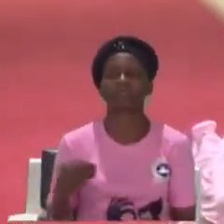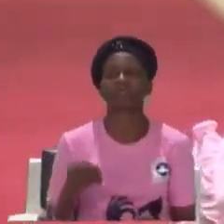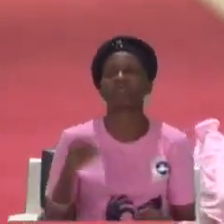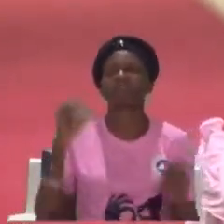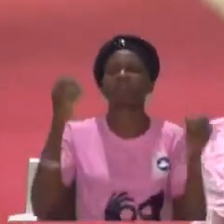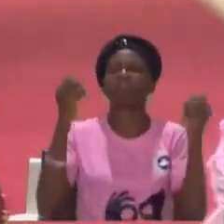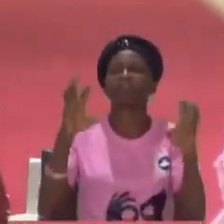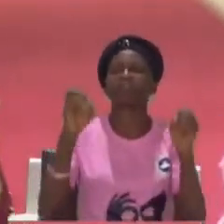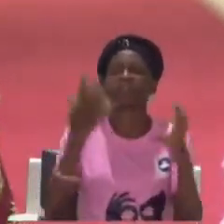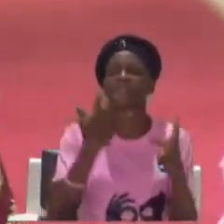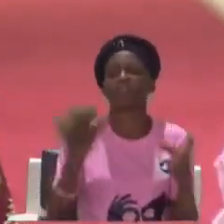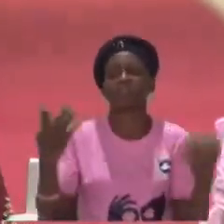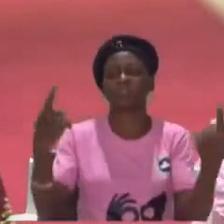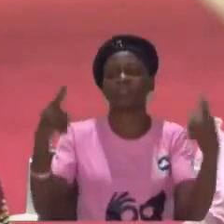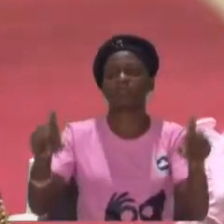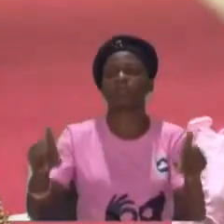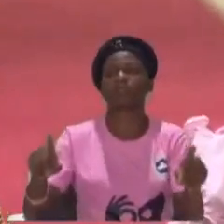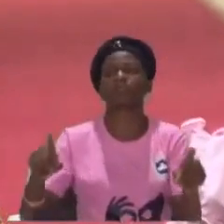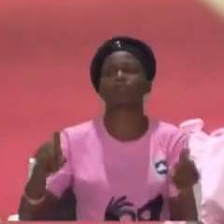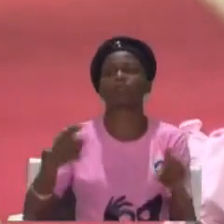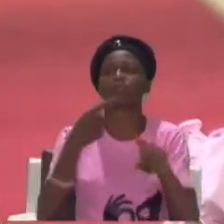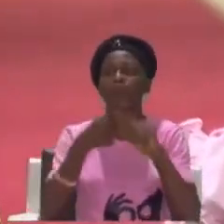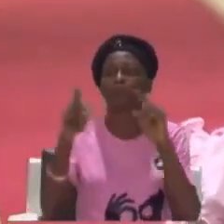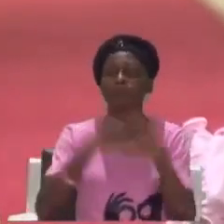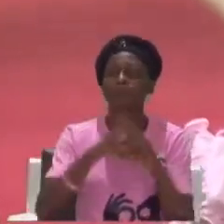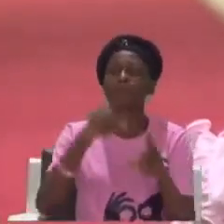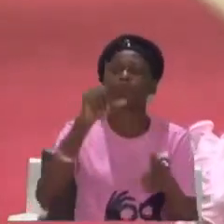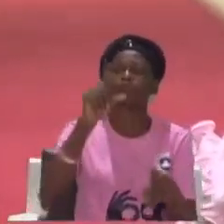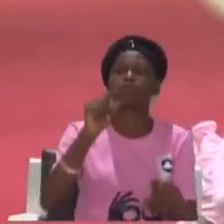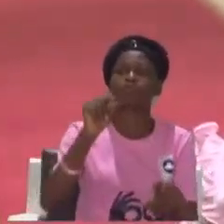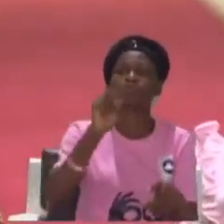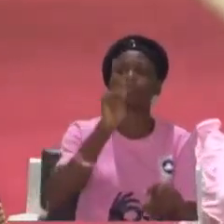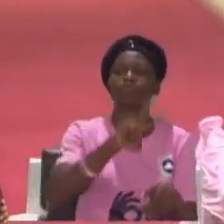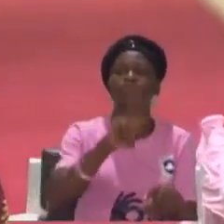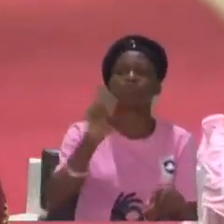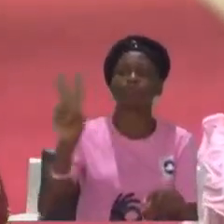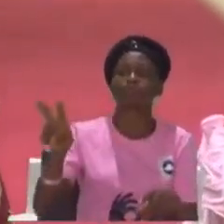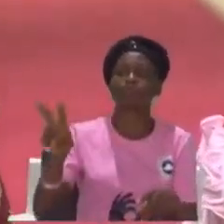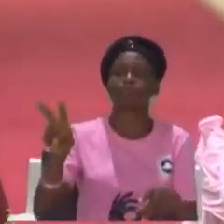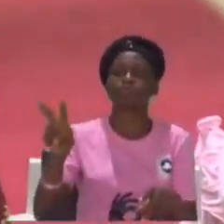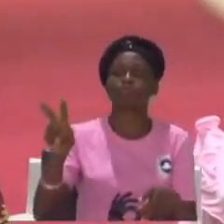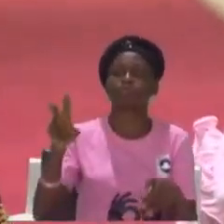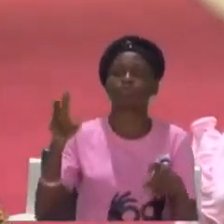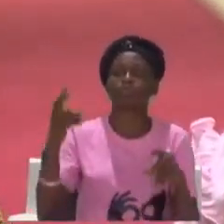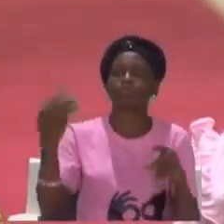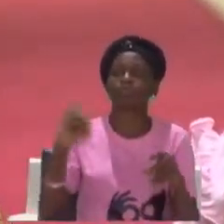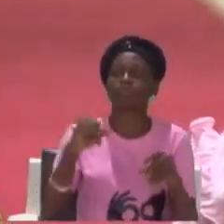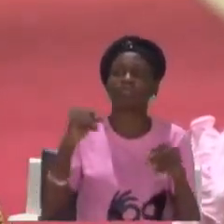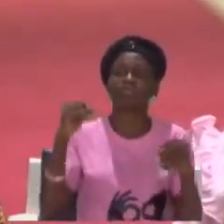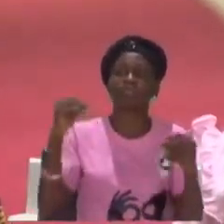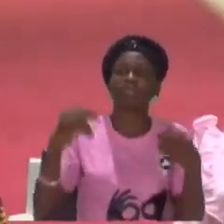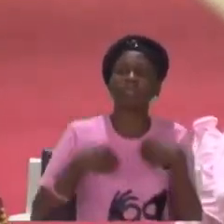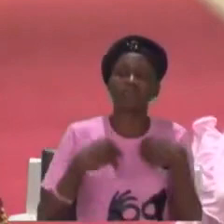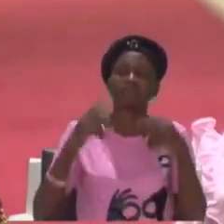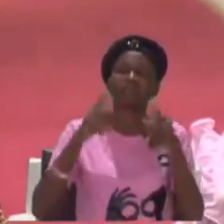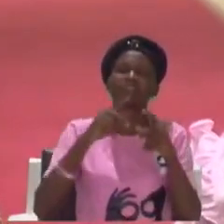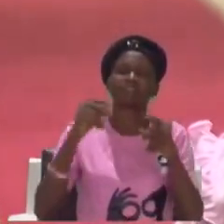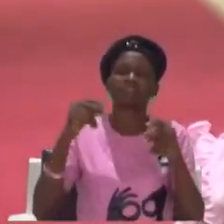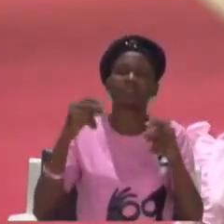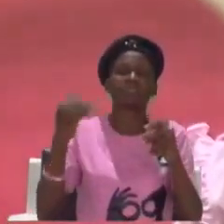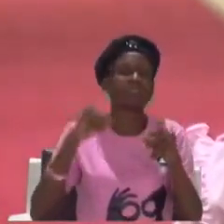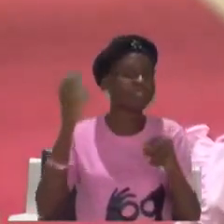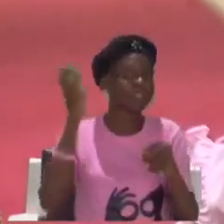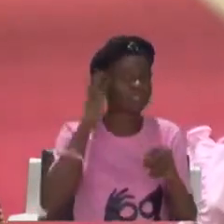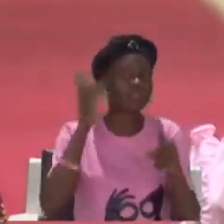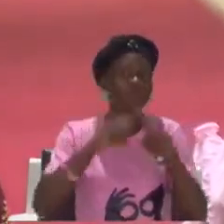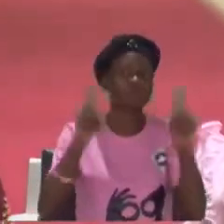several things happened. But in 2022, we heard different testimonies of people